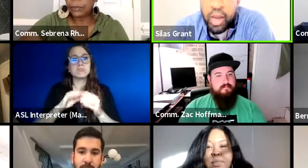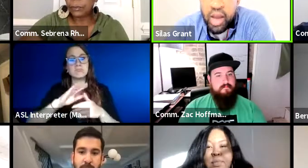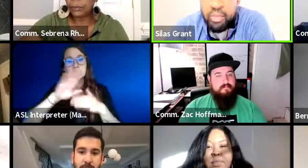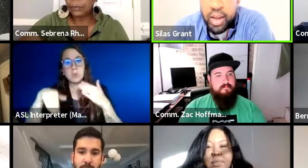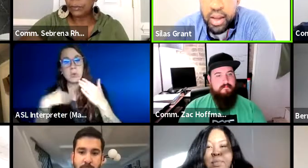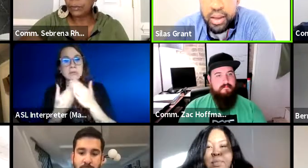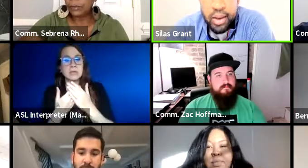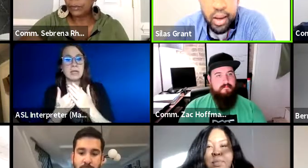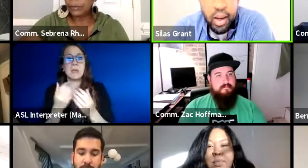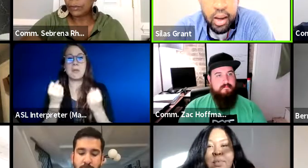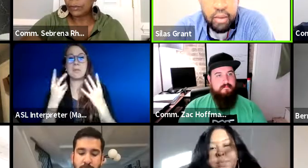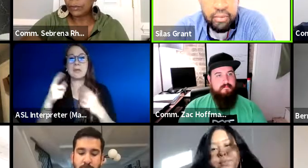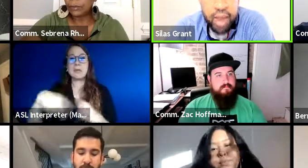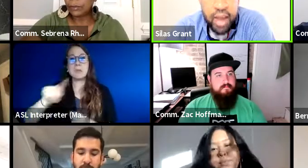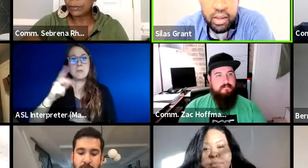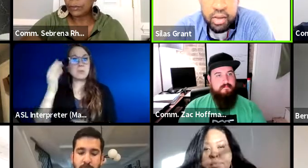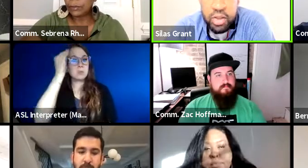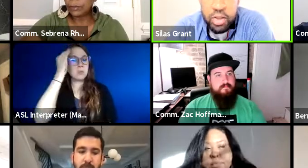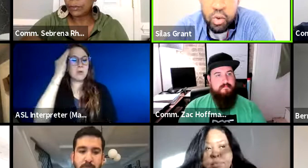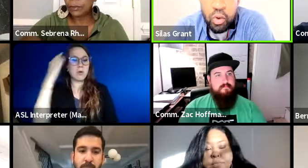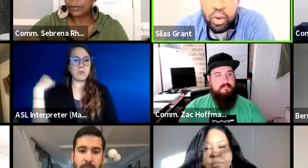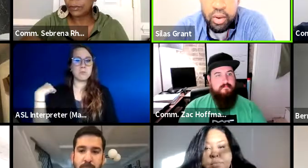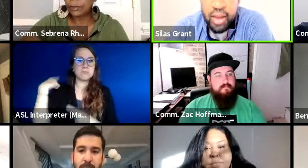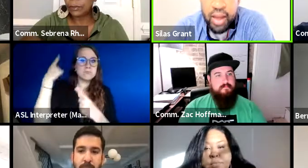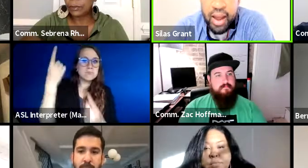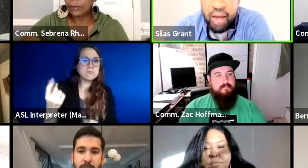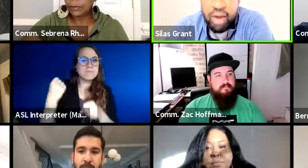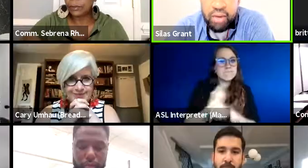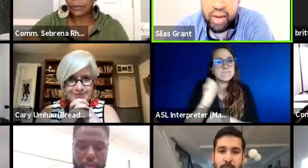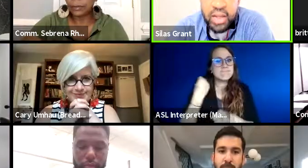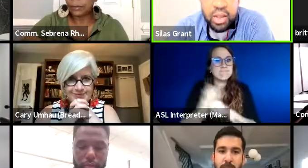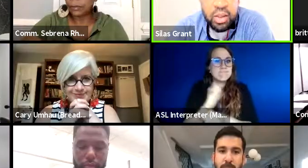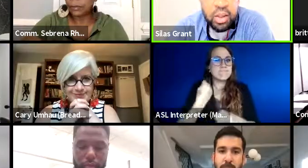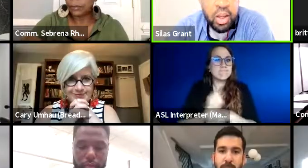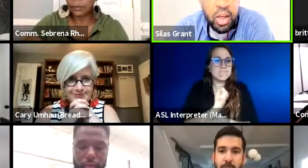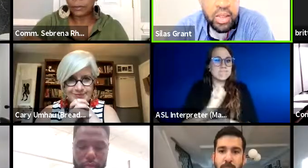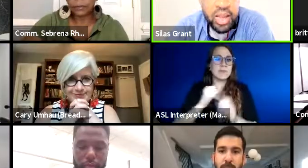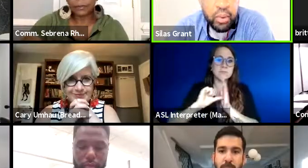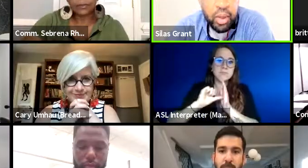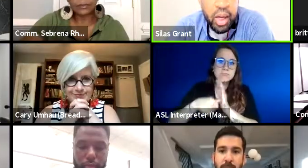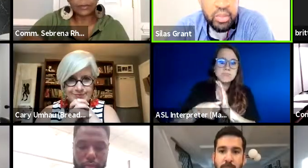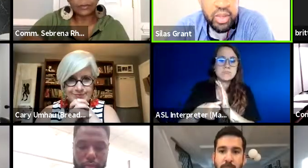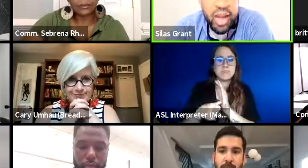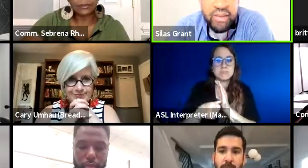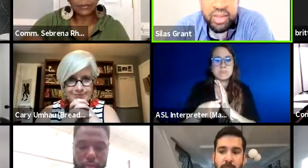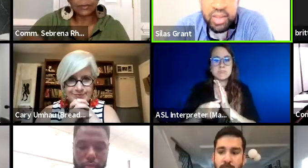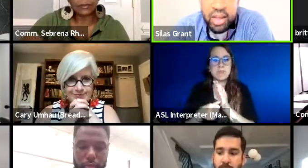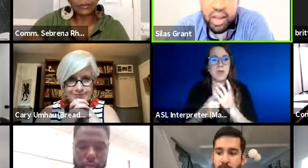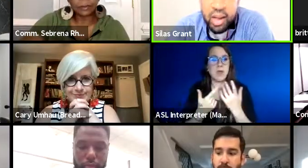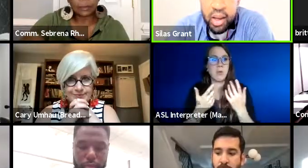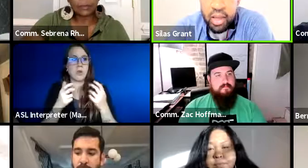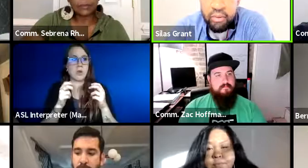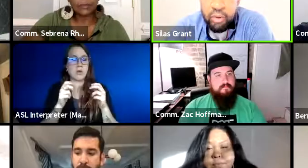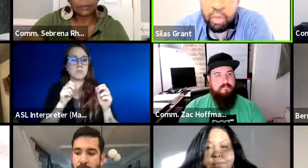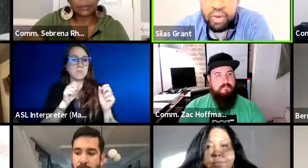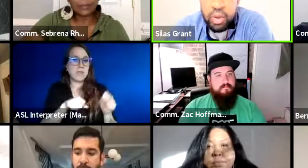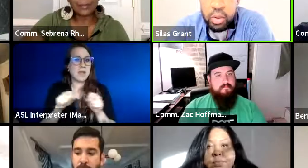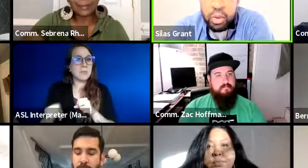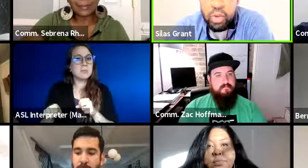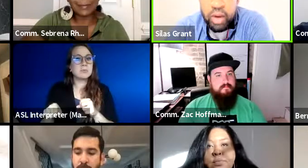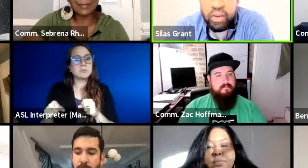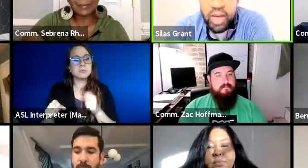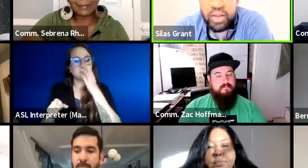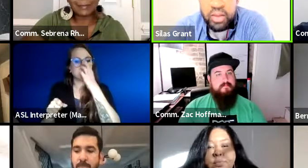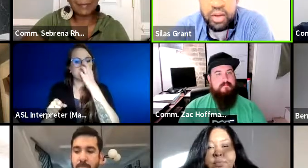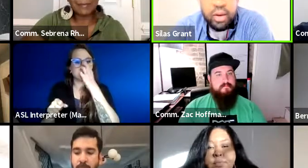know, we have been fighting to ensure that recreation is able to come to Ivy City in the form of a